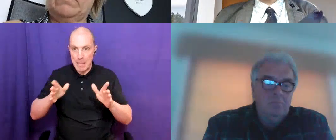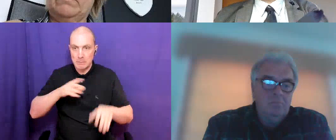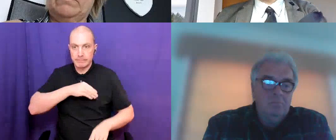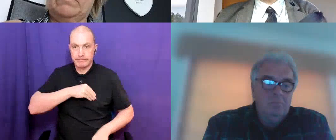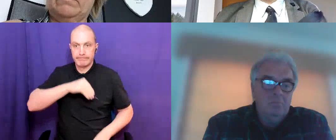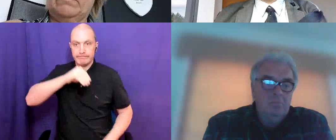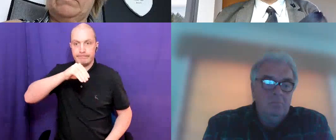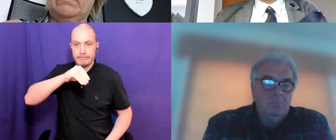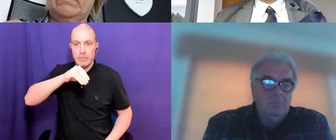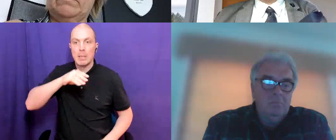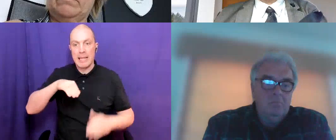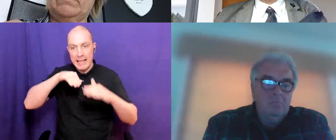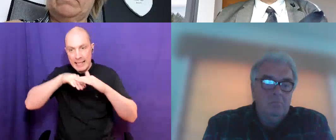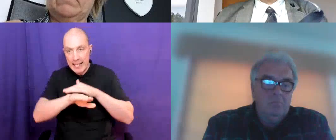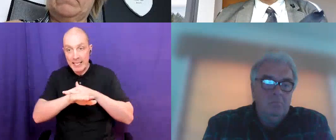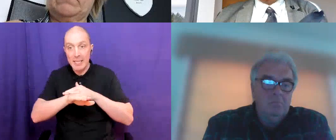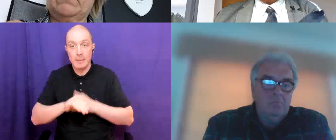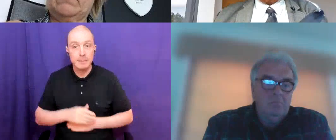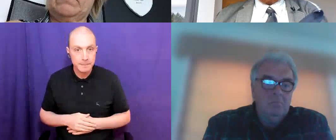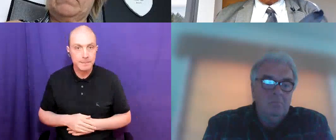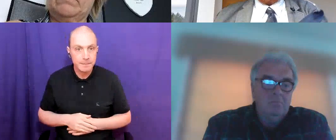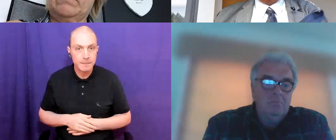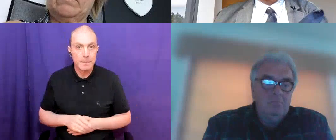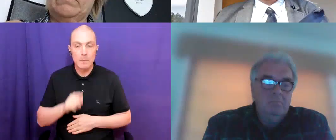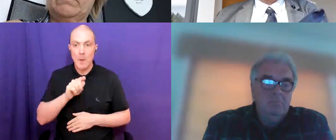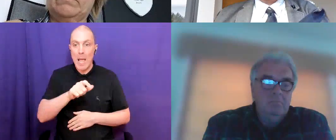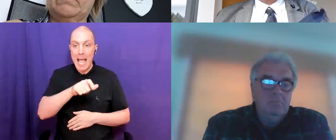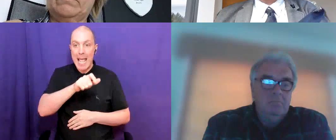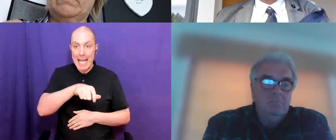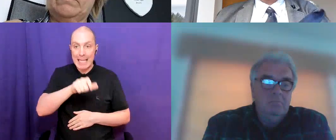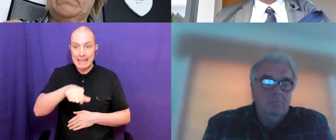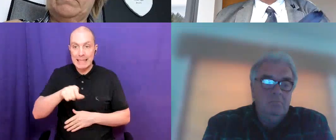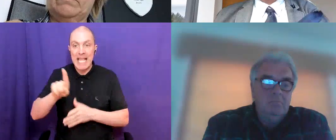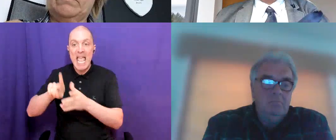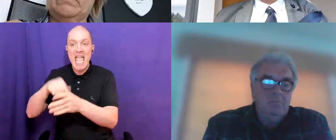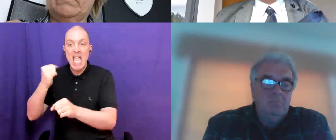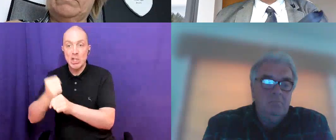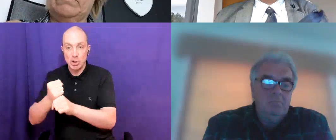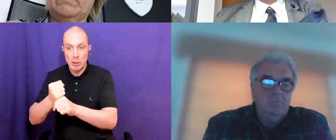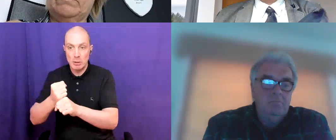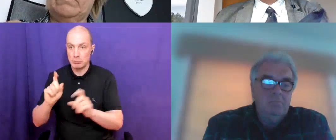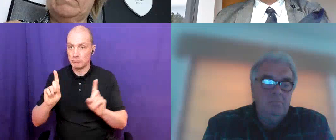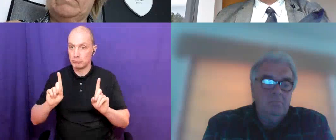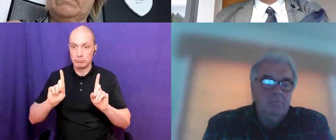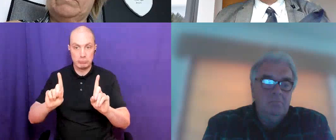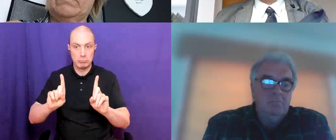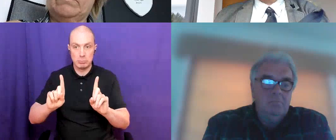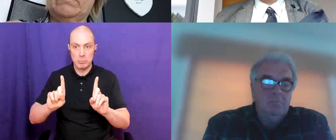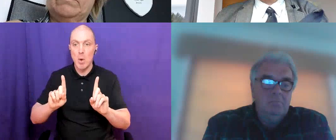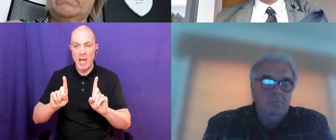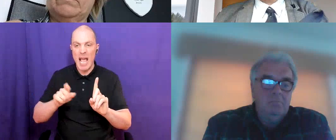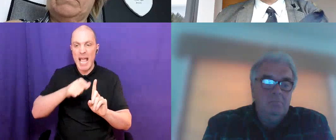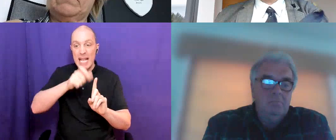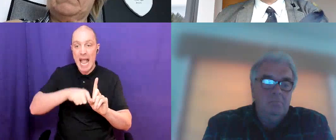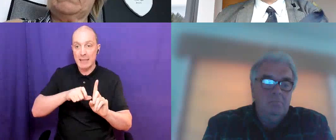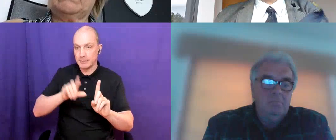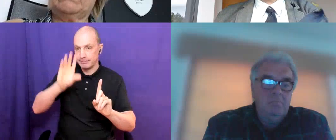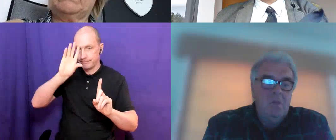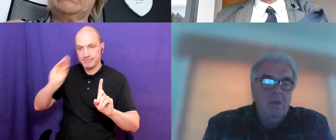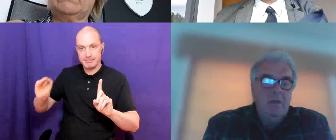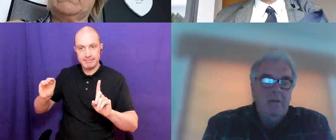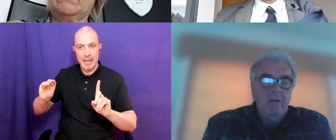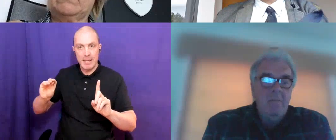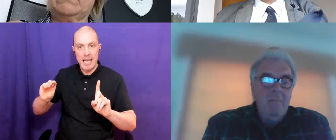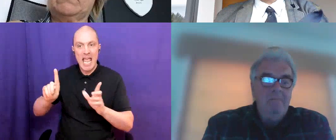station. And again, candidates and agents are asked to ensure that their agents comply with all guidance and